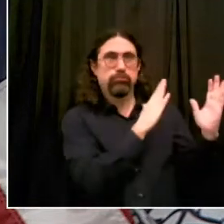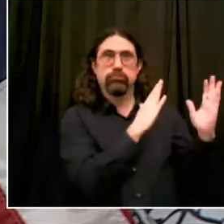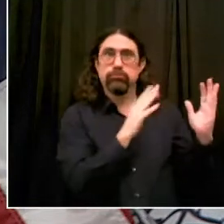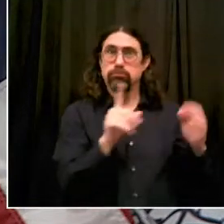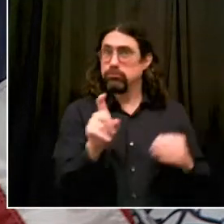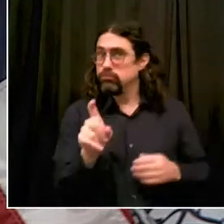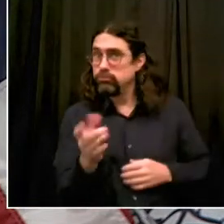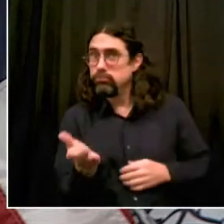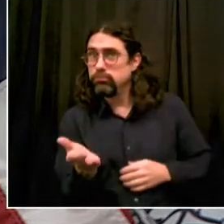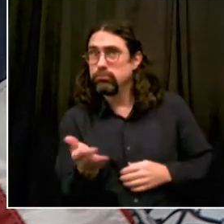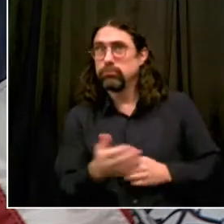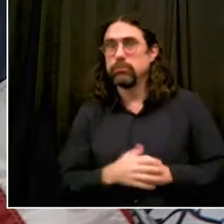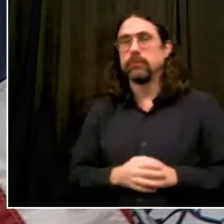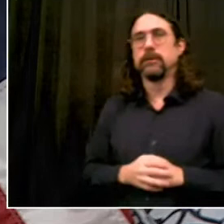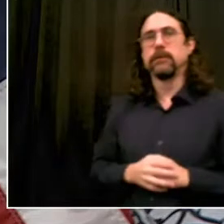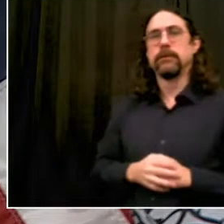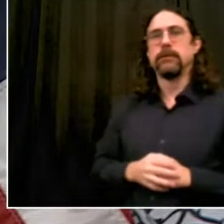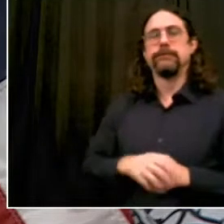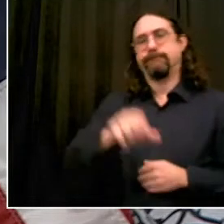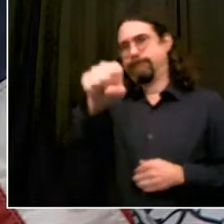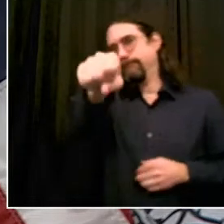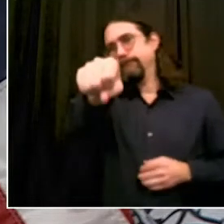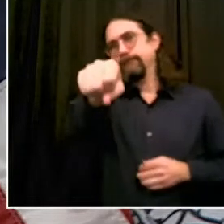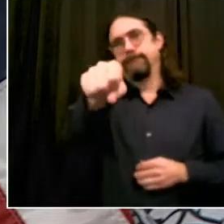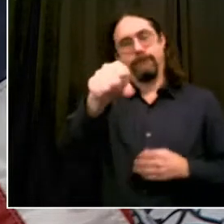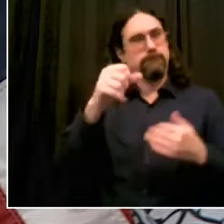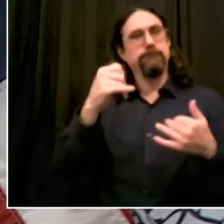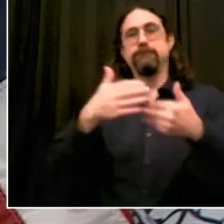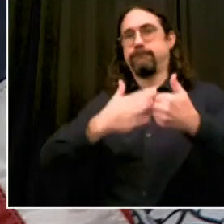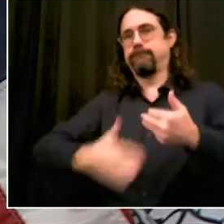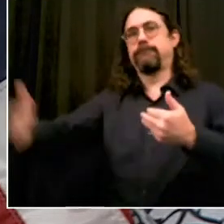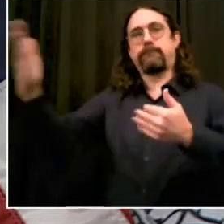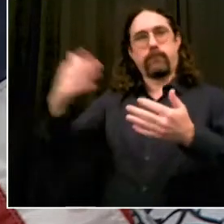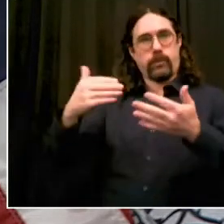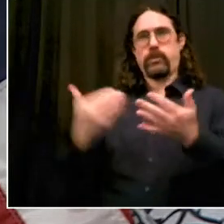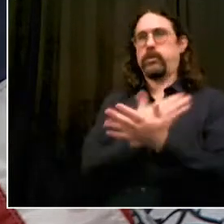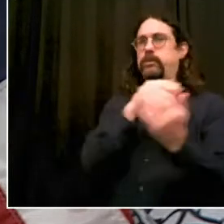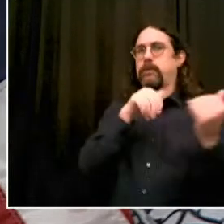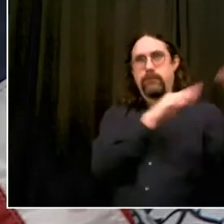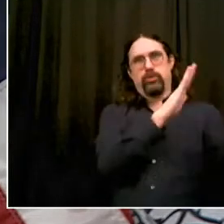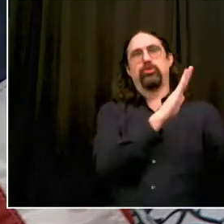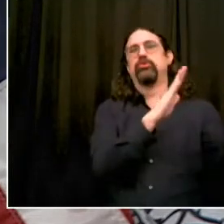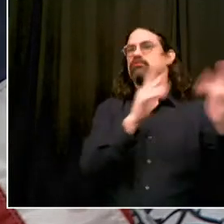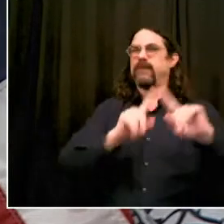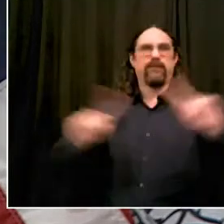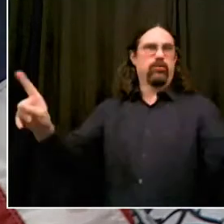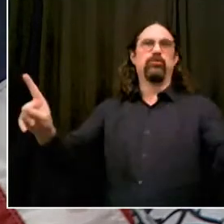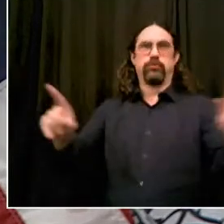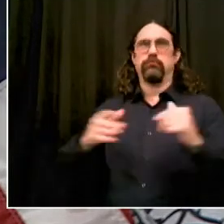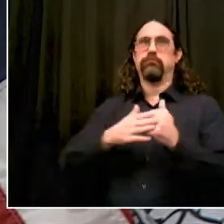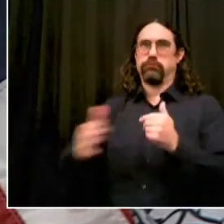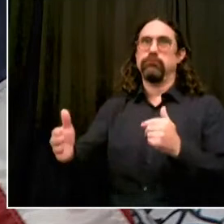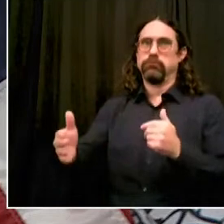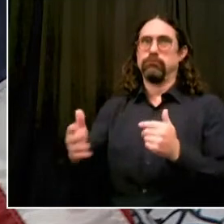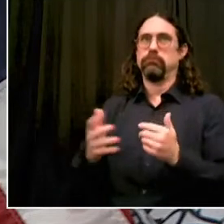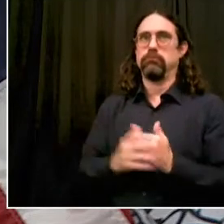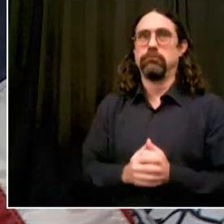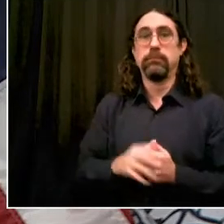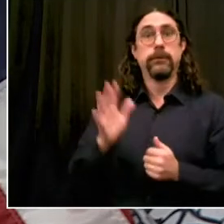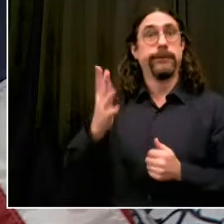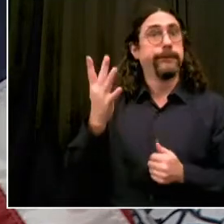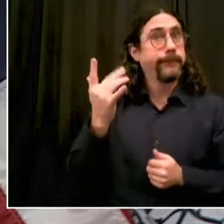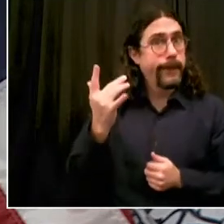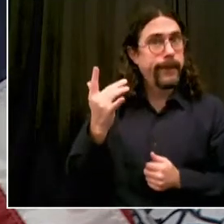in the biggest school system in America, right here in New York City. And so when you combine all the measures we've had before, that